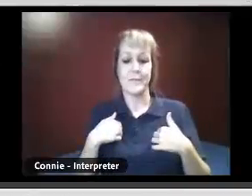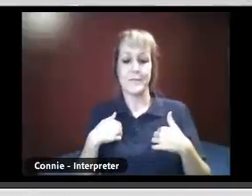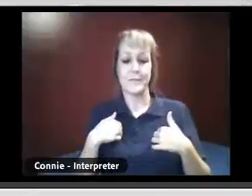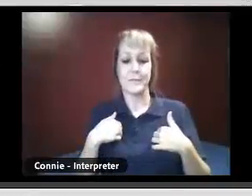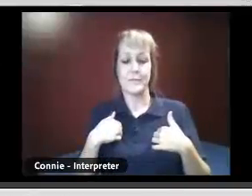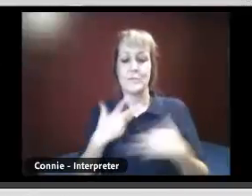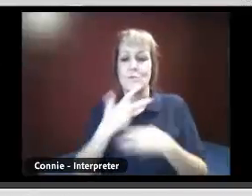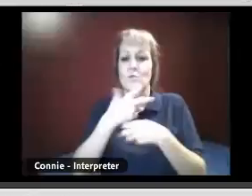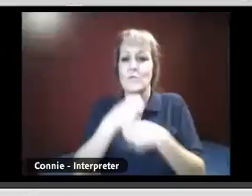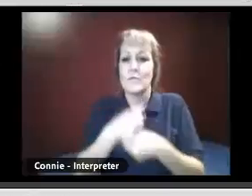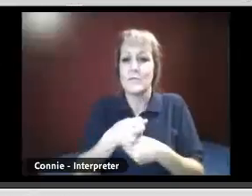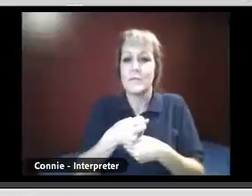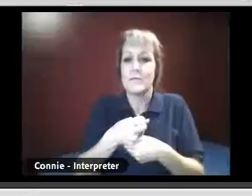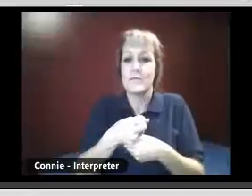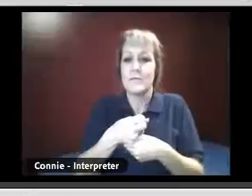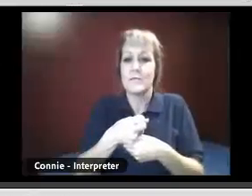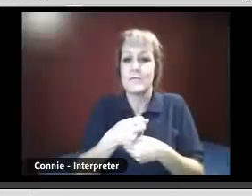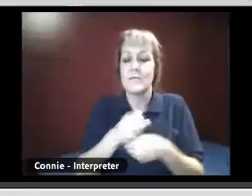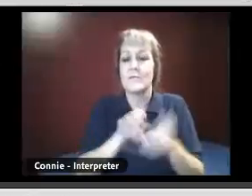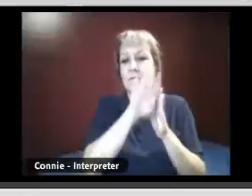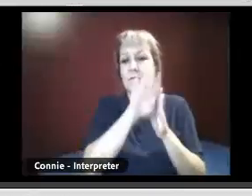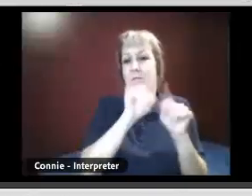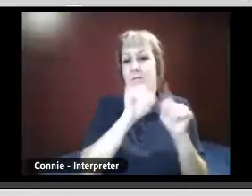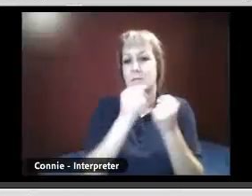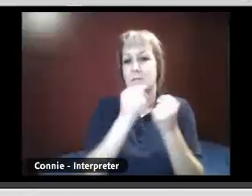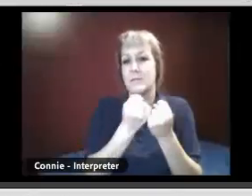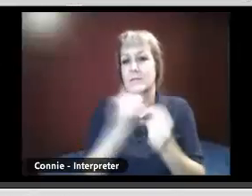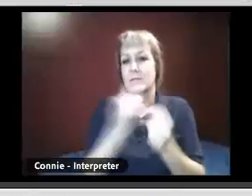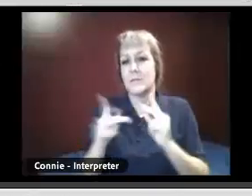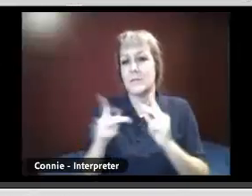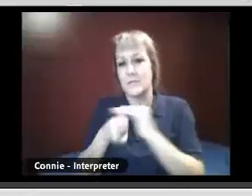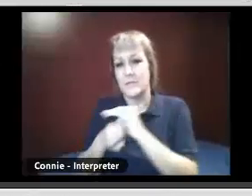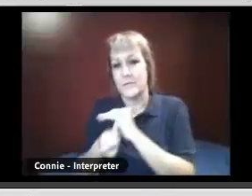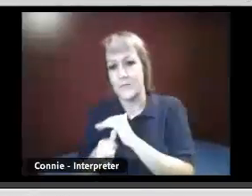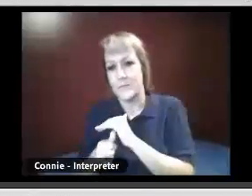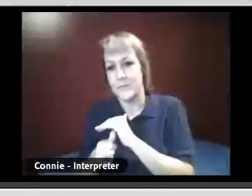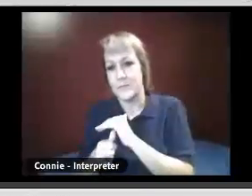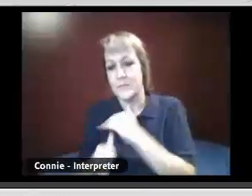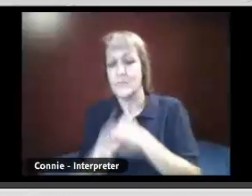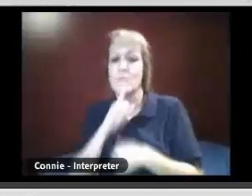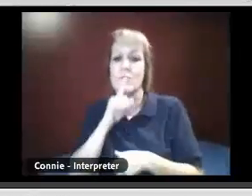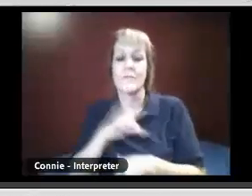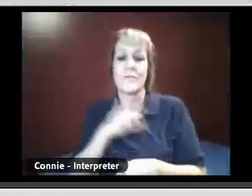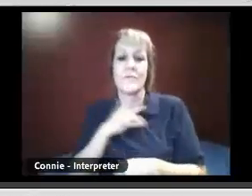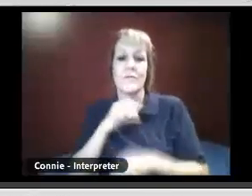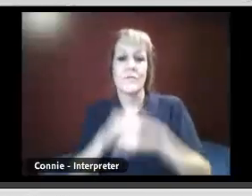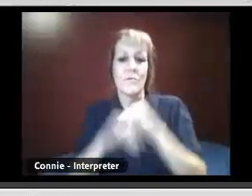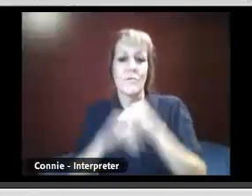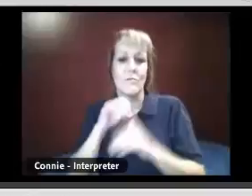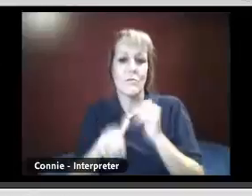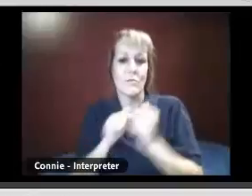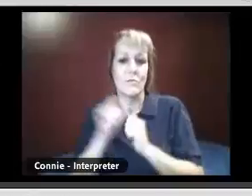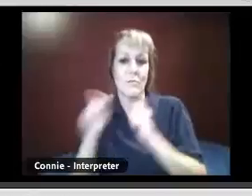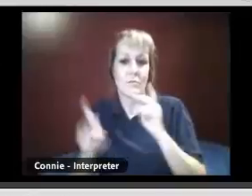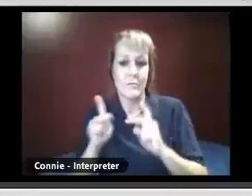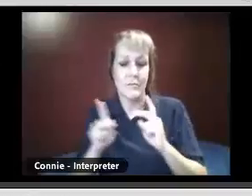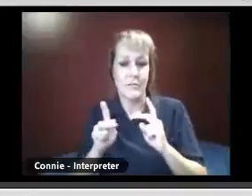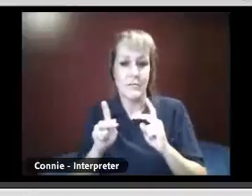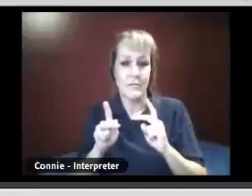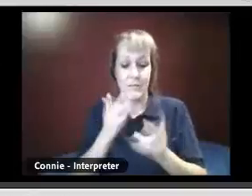trust, or as we're building a team, people tend to keep things hidden until they really get a comfort level with people. And the